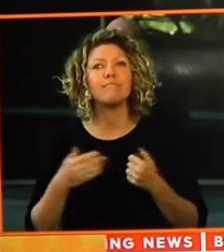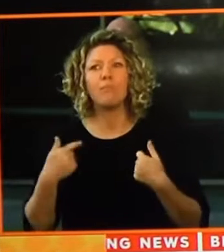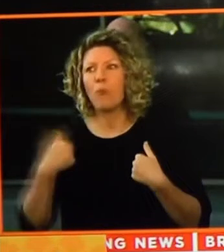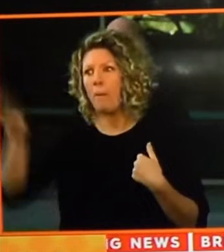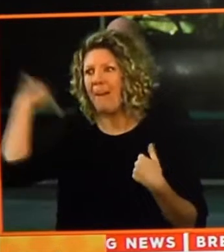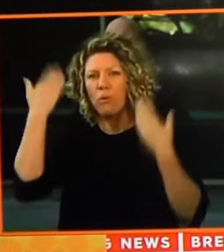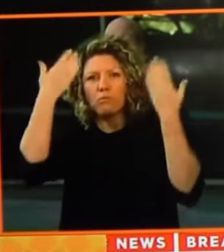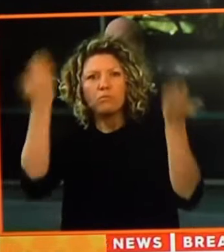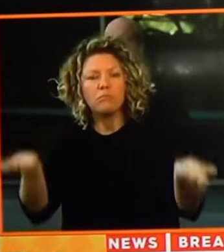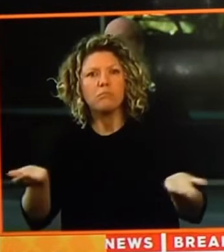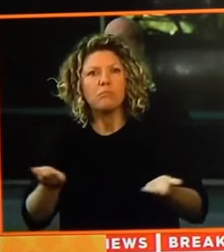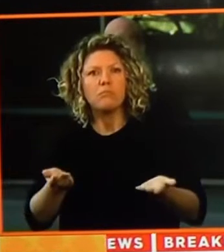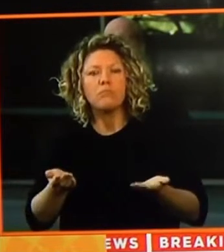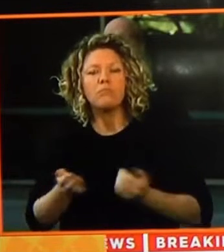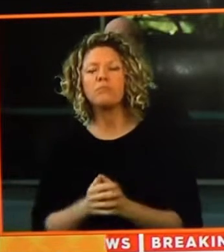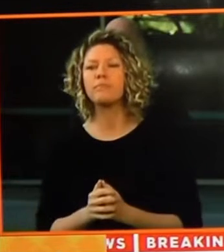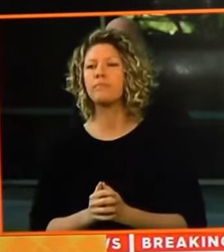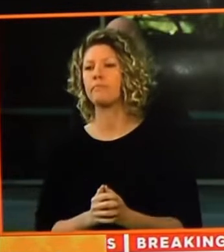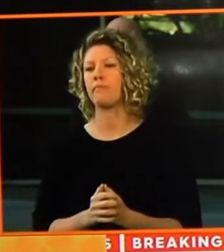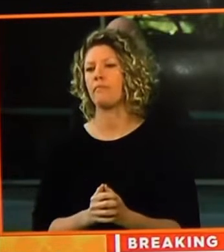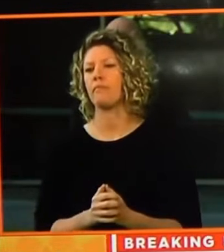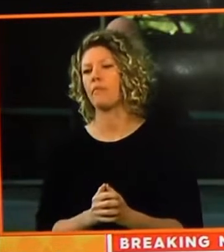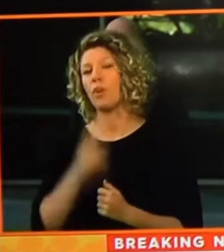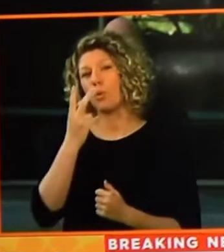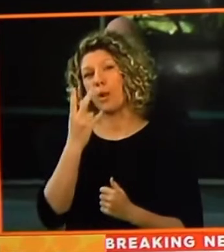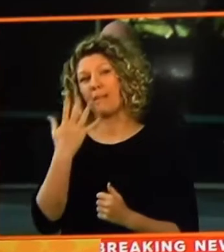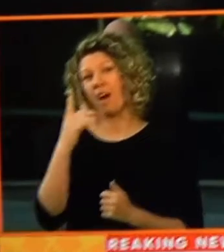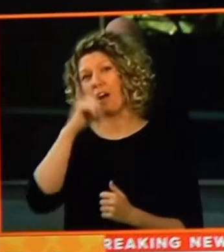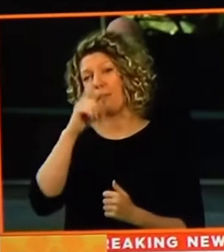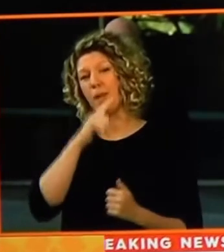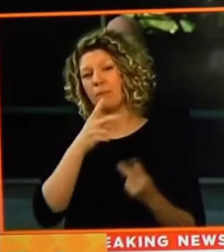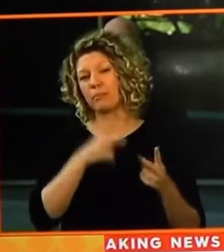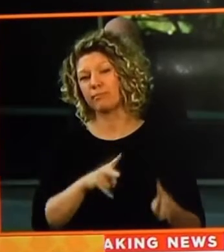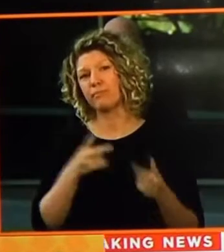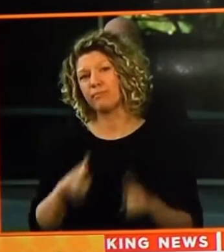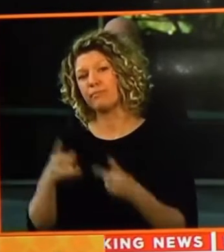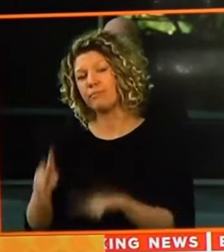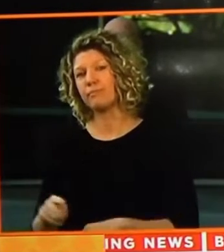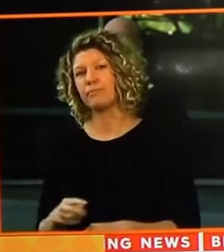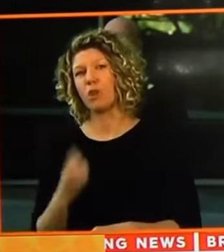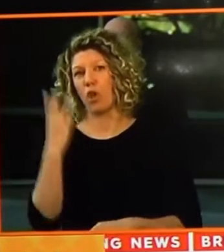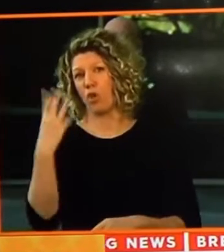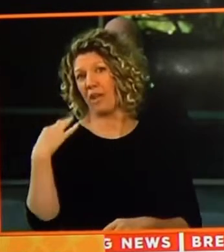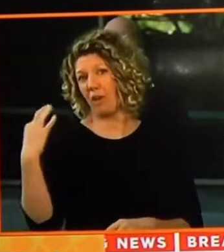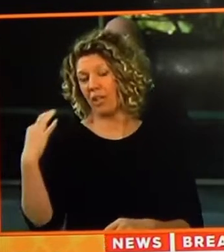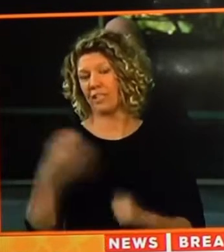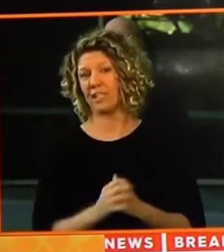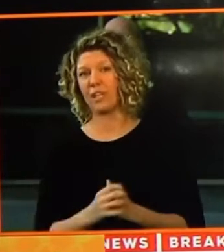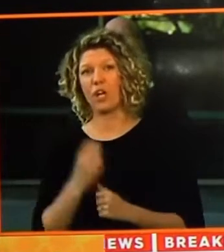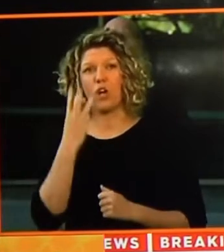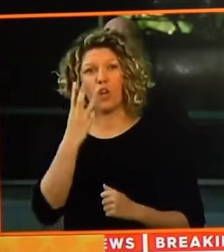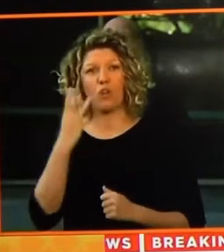hadn't seen before. More than 25 lives have been lost, including 3 volunteer firefighters and